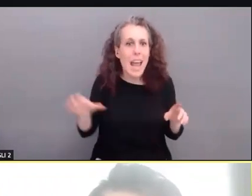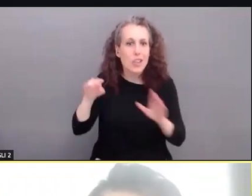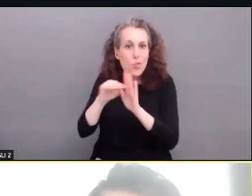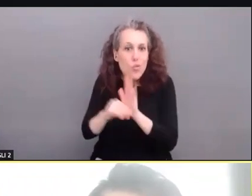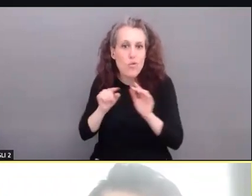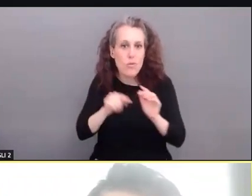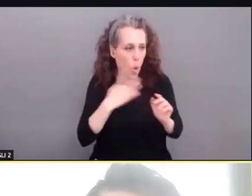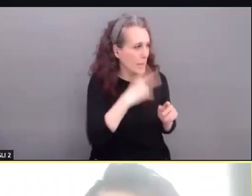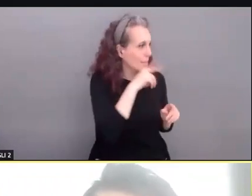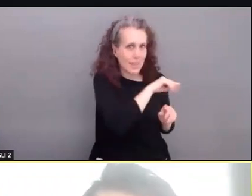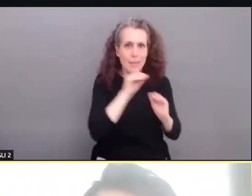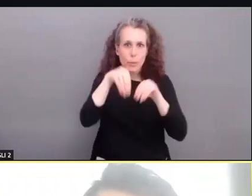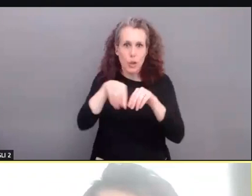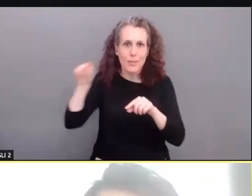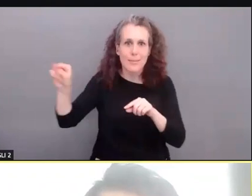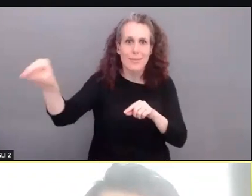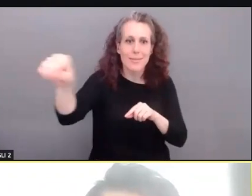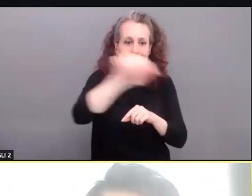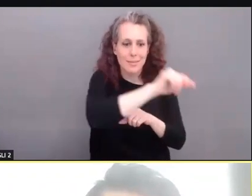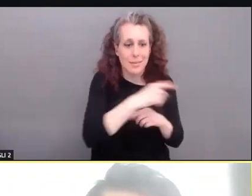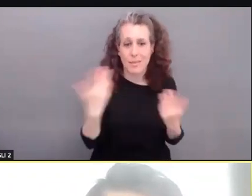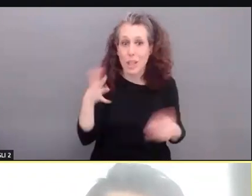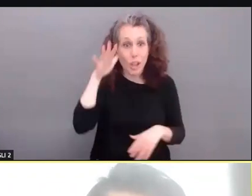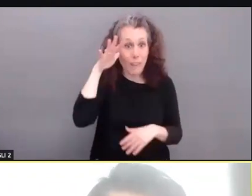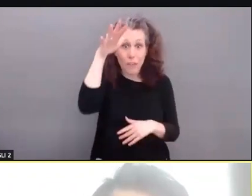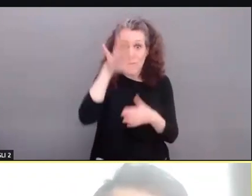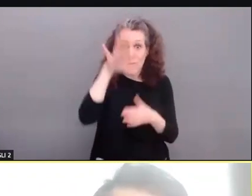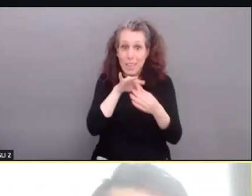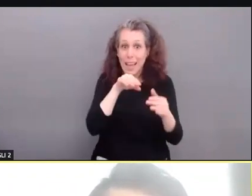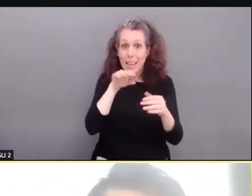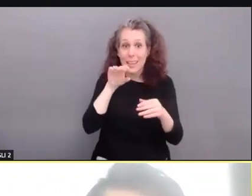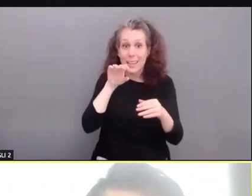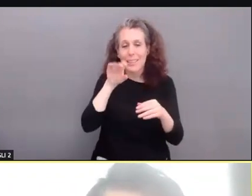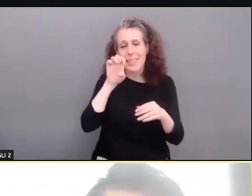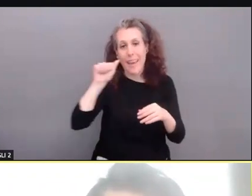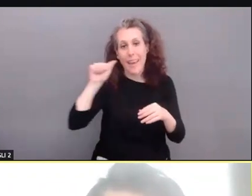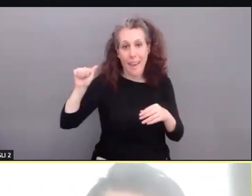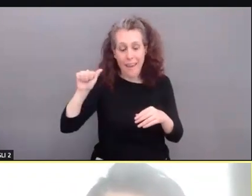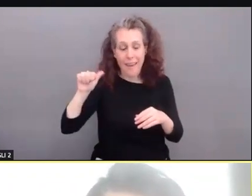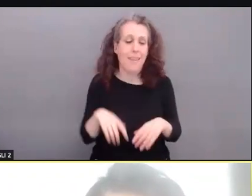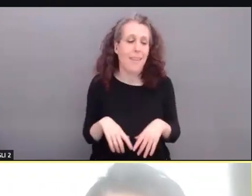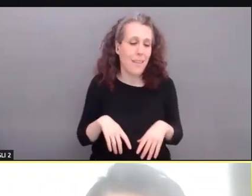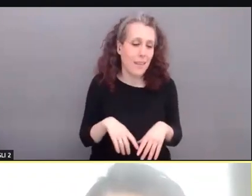but also in the future, maybe in the Accessibility Act.